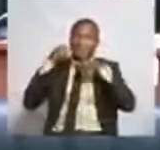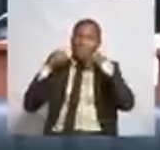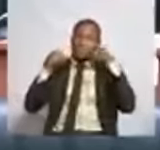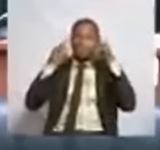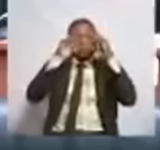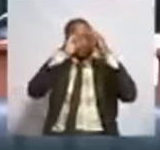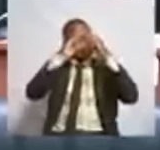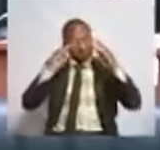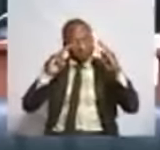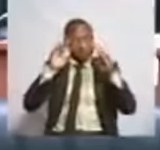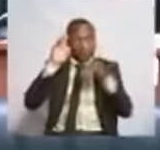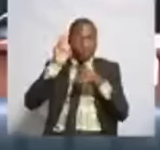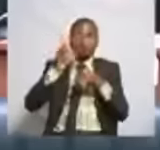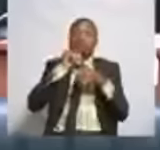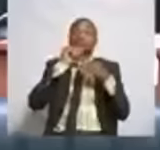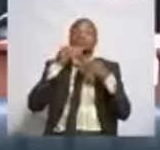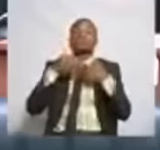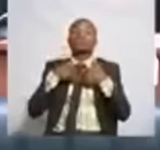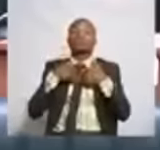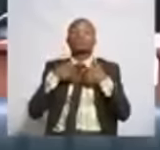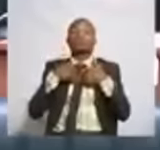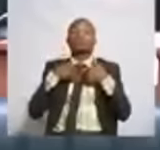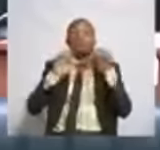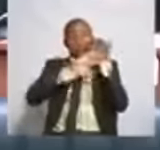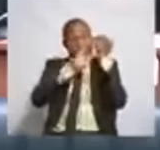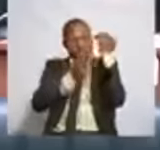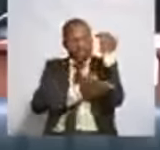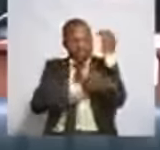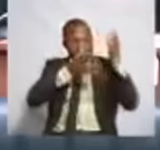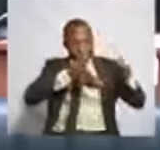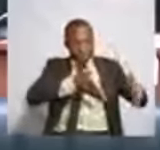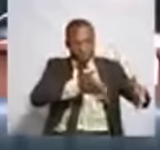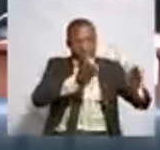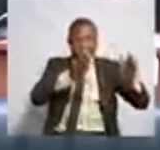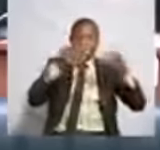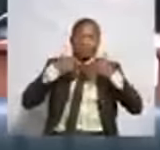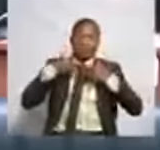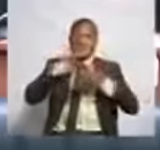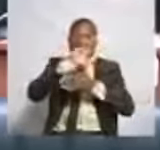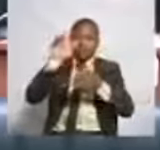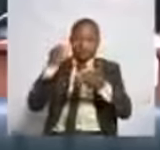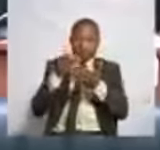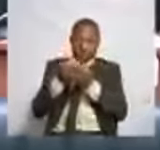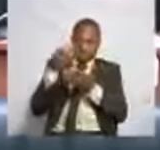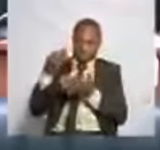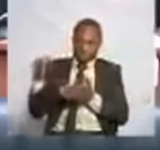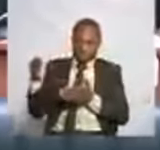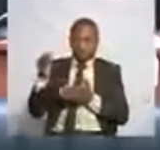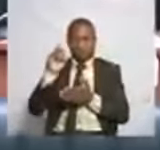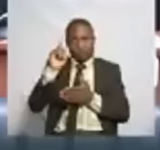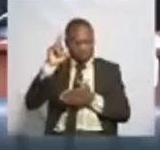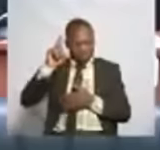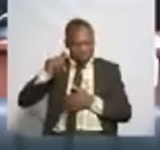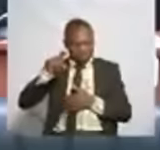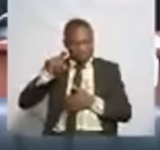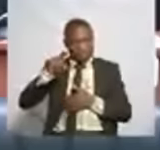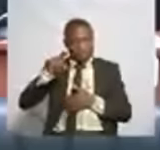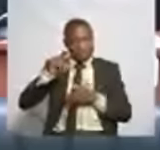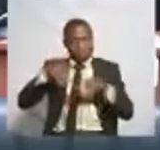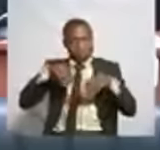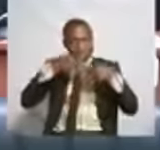camp, that will not have a maternity wing that has got all the facilities that one needs to give